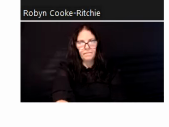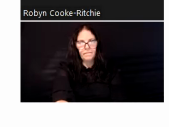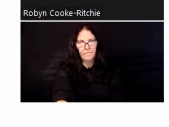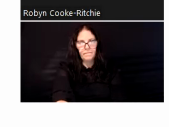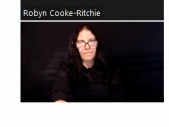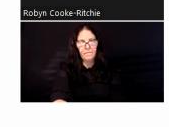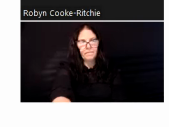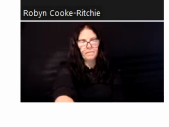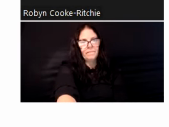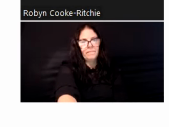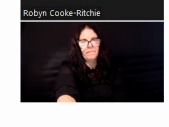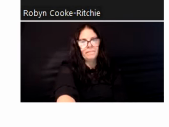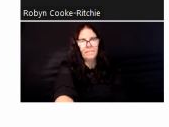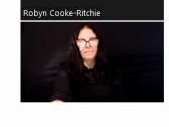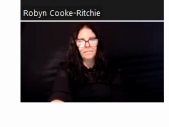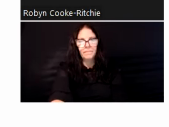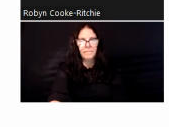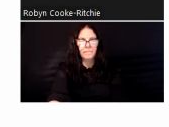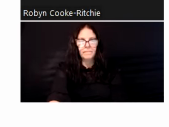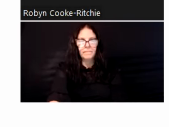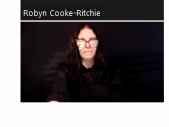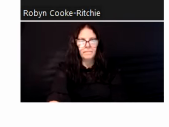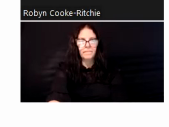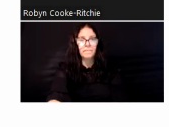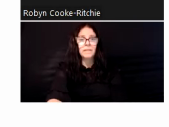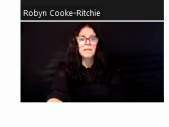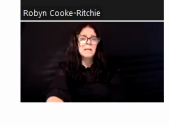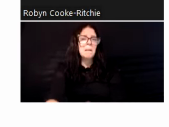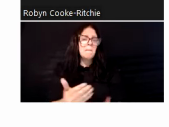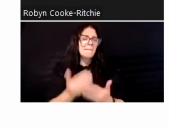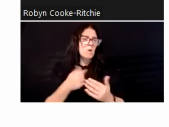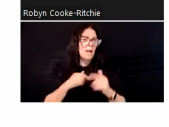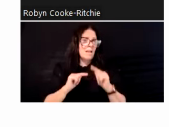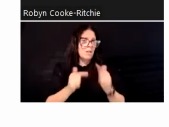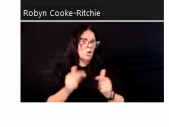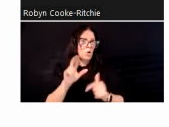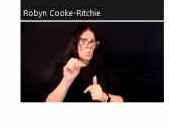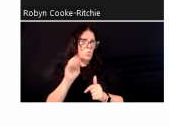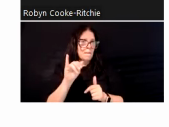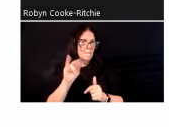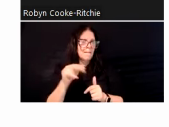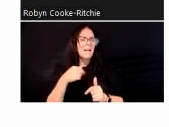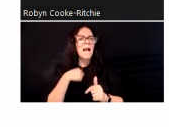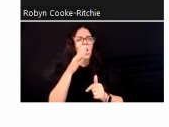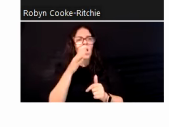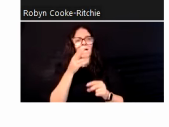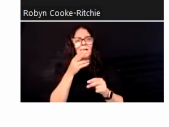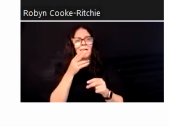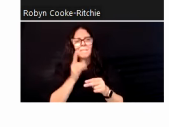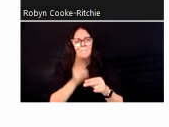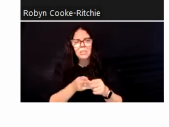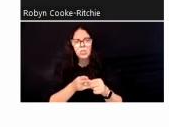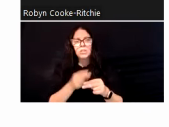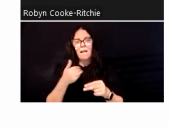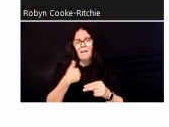And just before I turn things over to Robin, I will briefly mention our Employment Ontario Partners Gateway